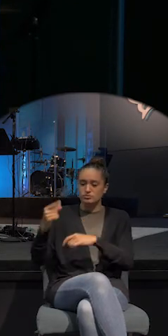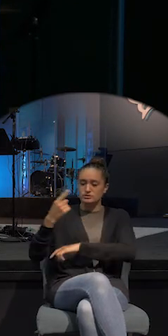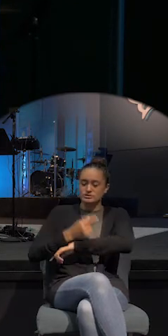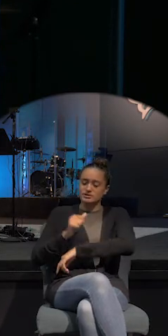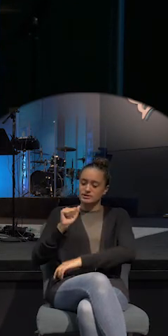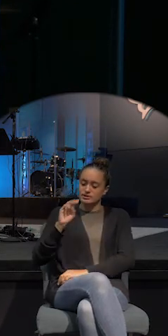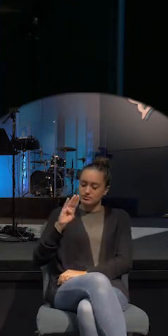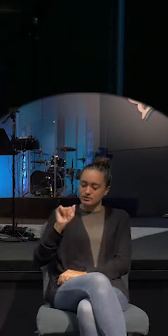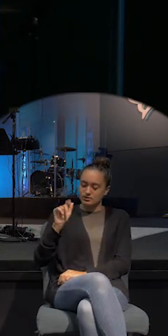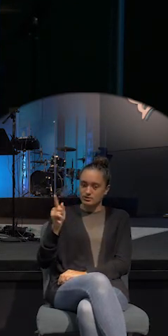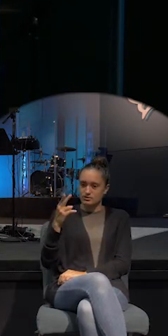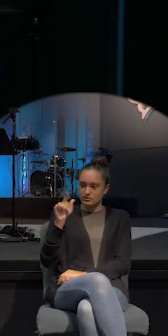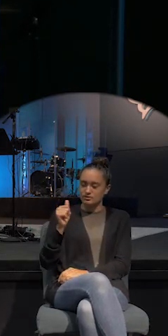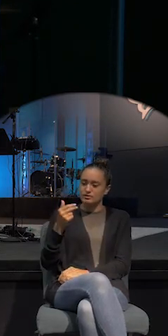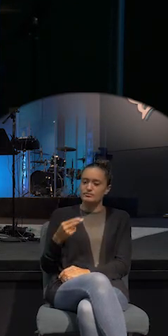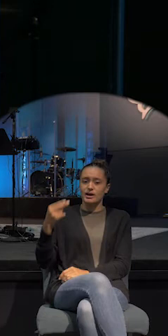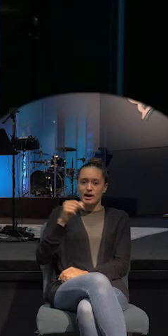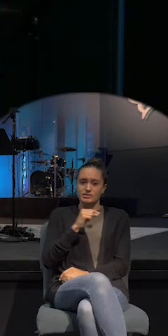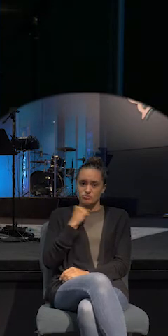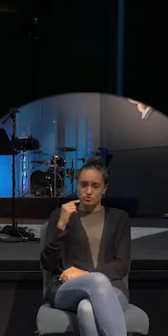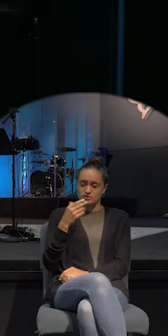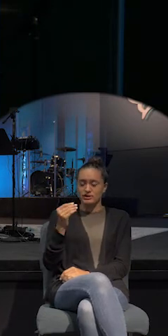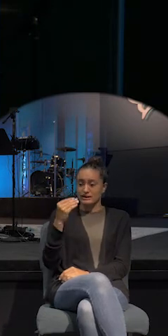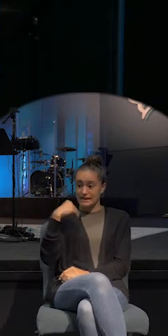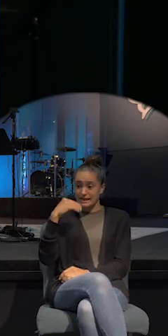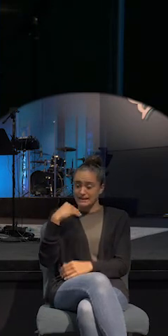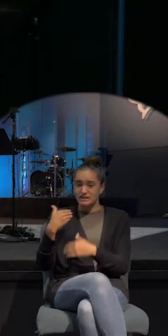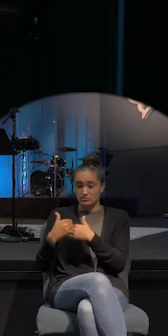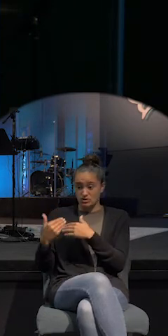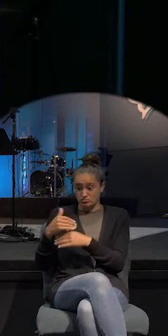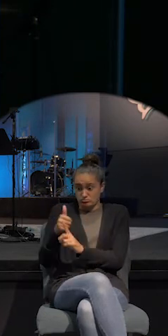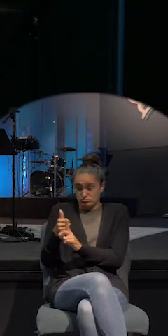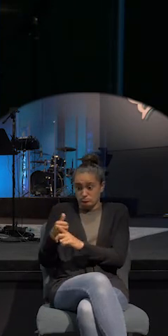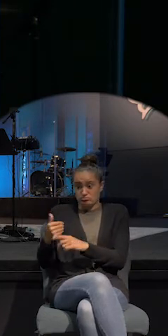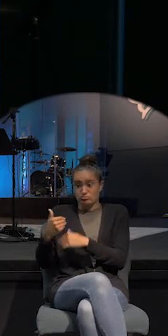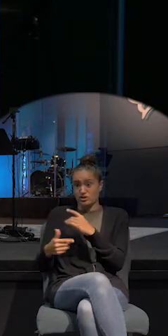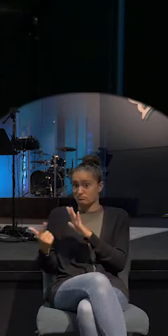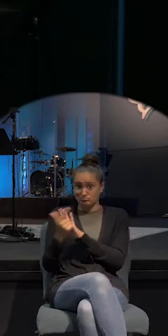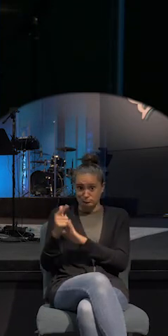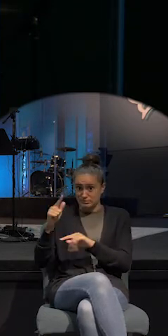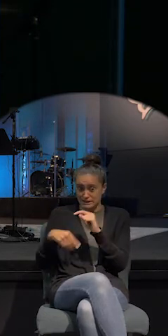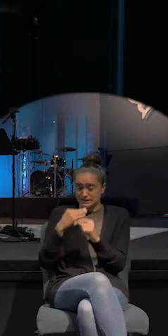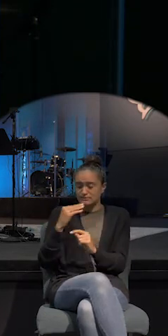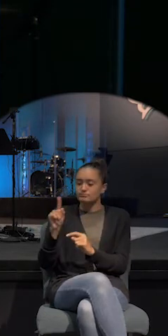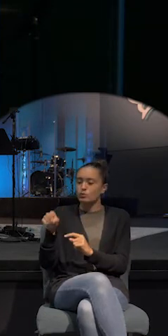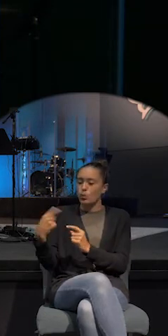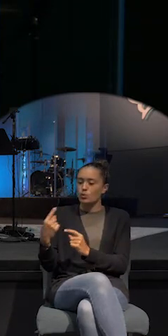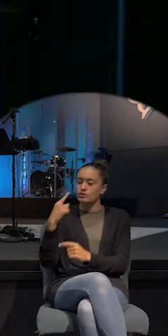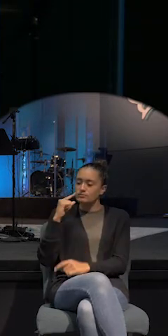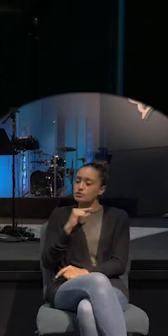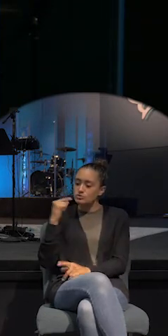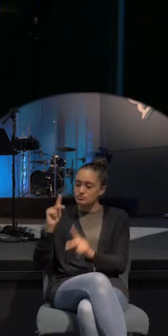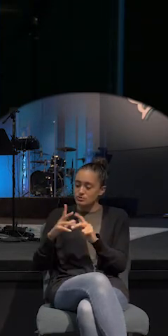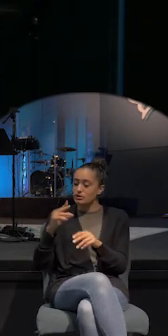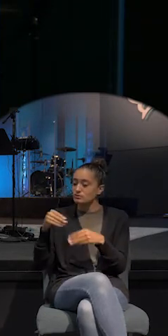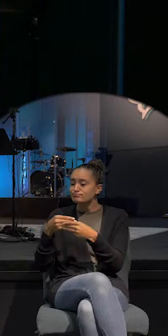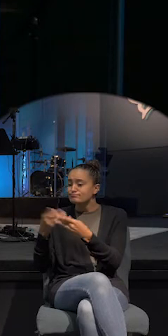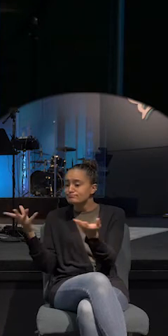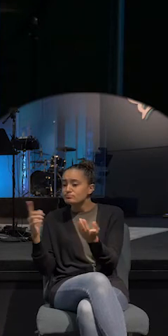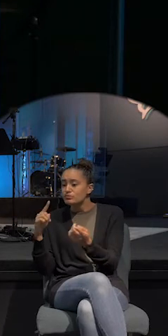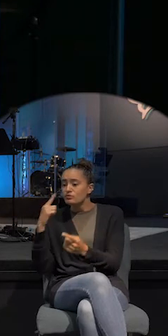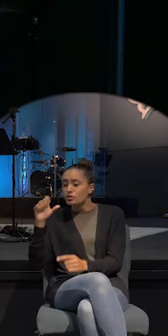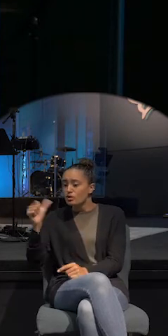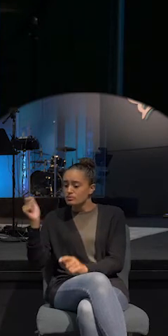Abiathar the high priest and ate the showbread, which is not lawful to eat except for the priests, and also gave some to those who were with